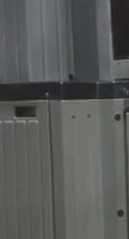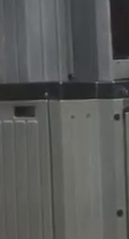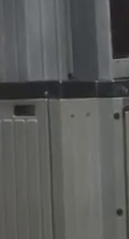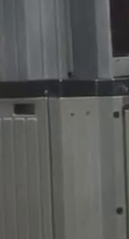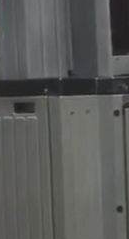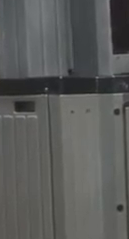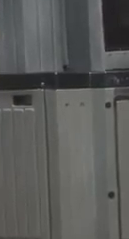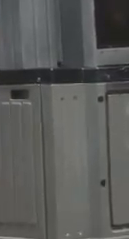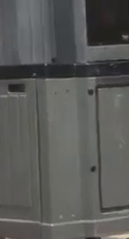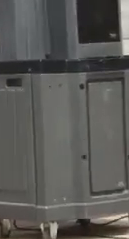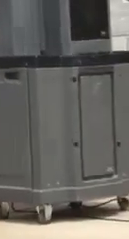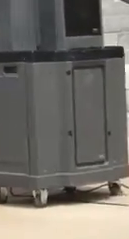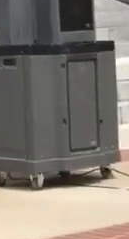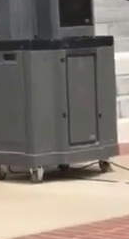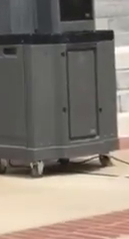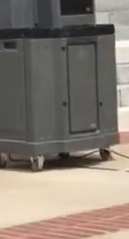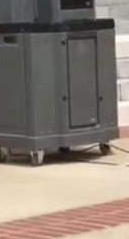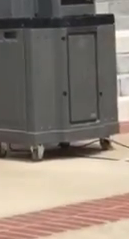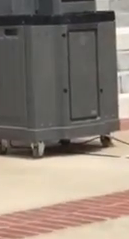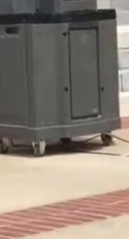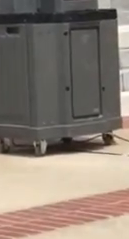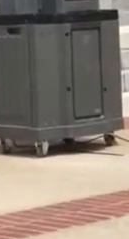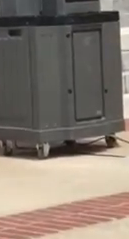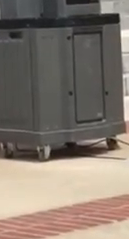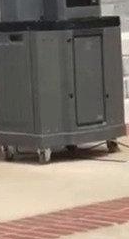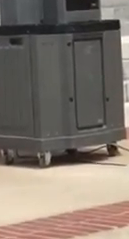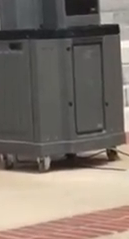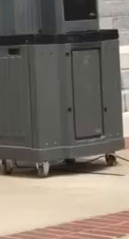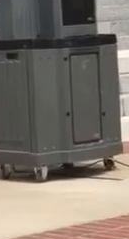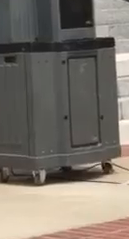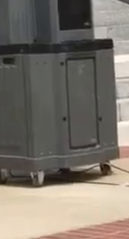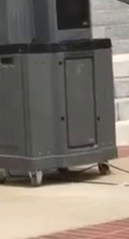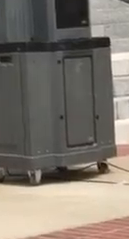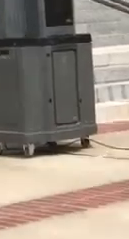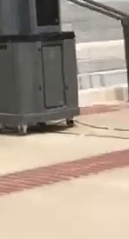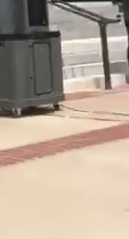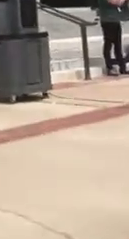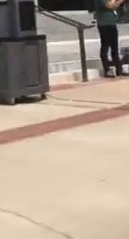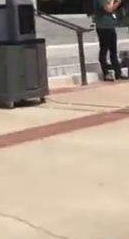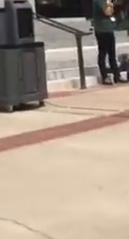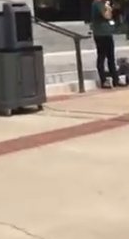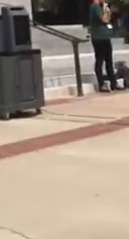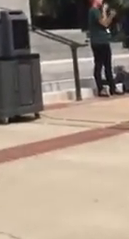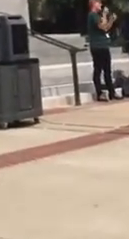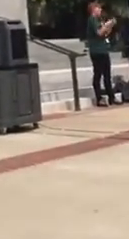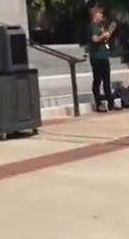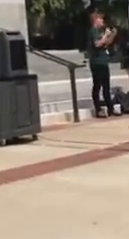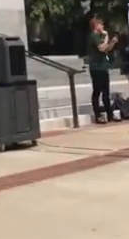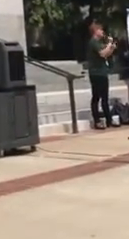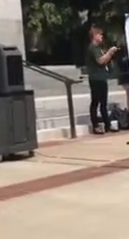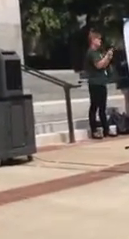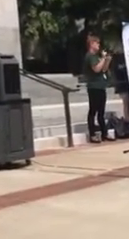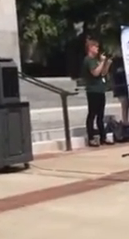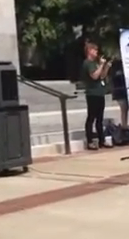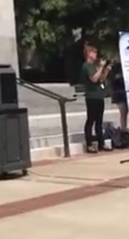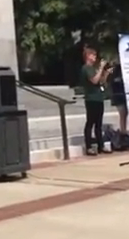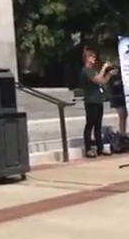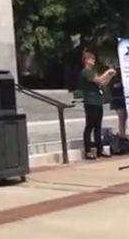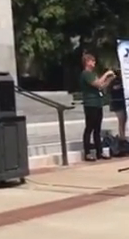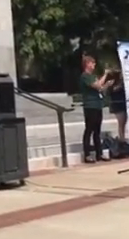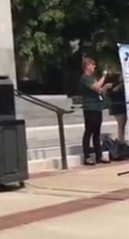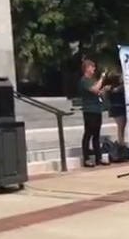life. I will always remember him. I really loved every moment spent at YLF.